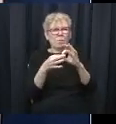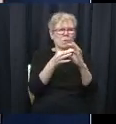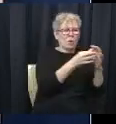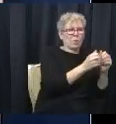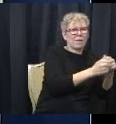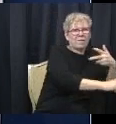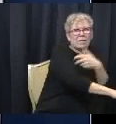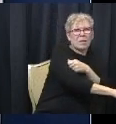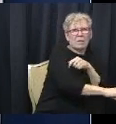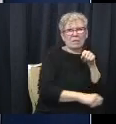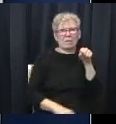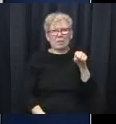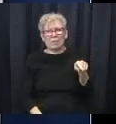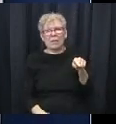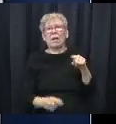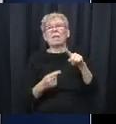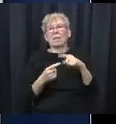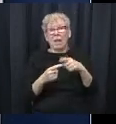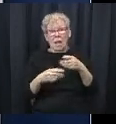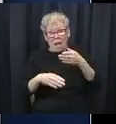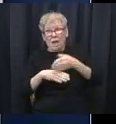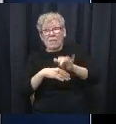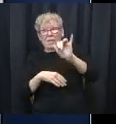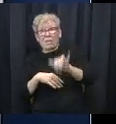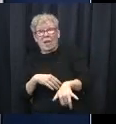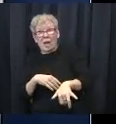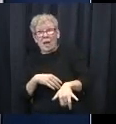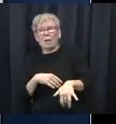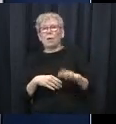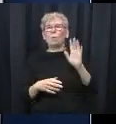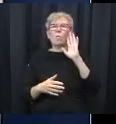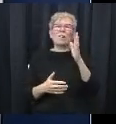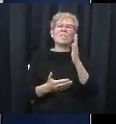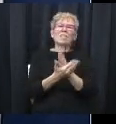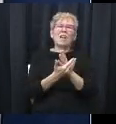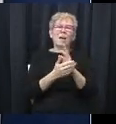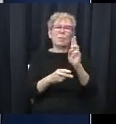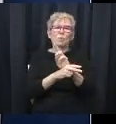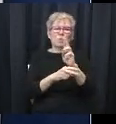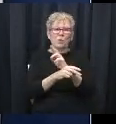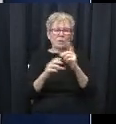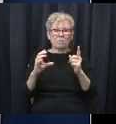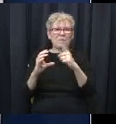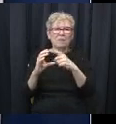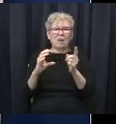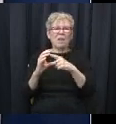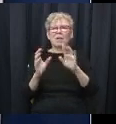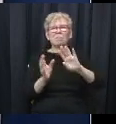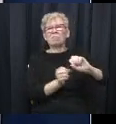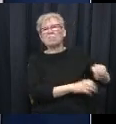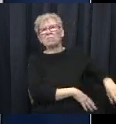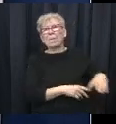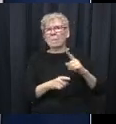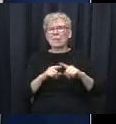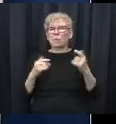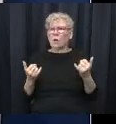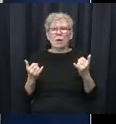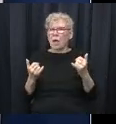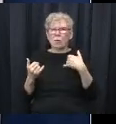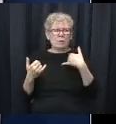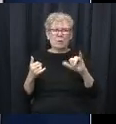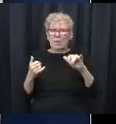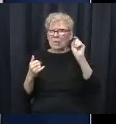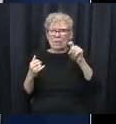can we abolish the Dial yet? The truth is we all know we can't, but that day will come. There's likely to be one more update that